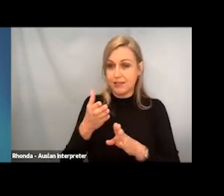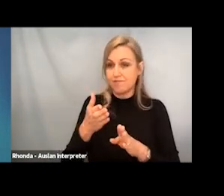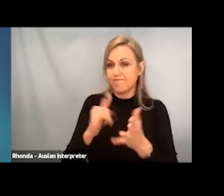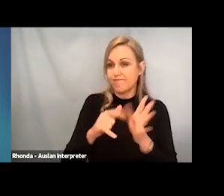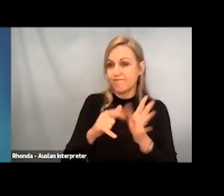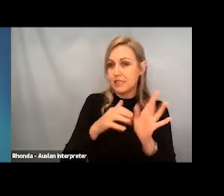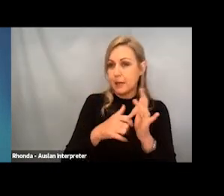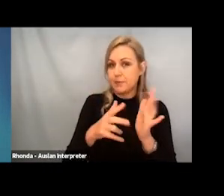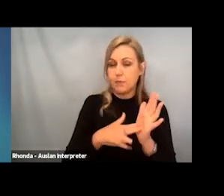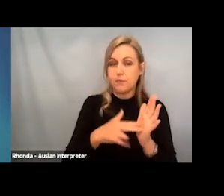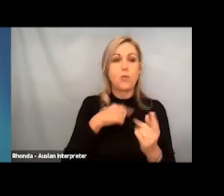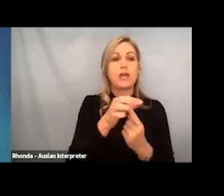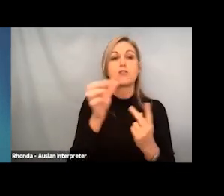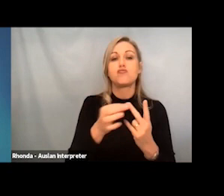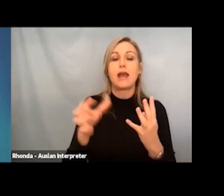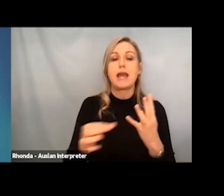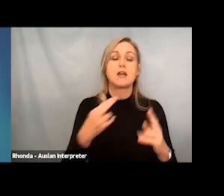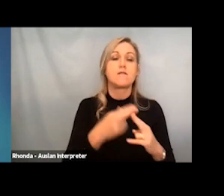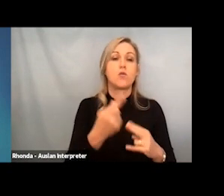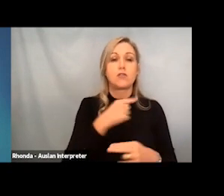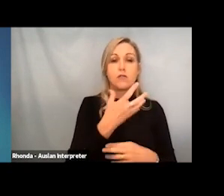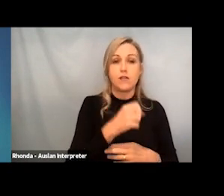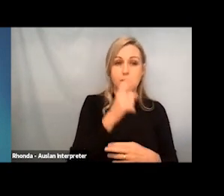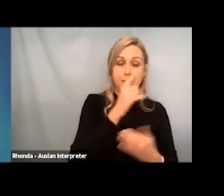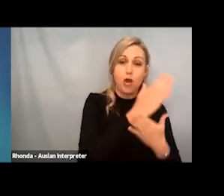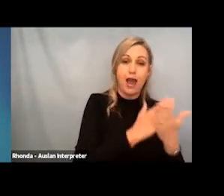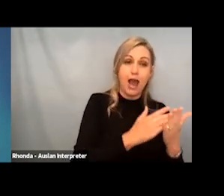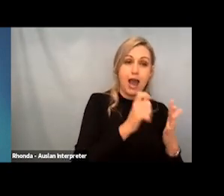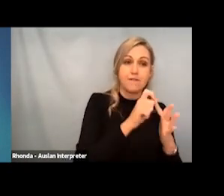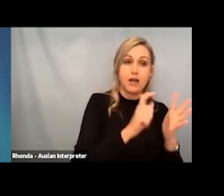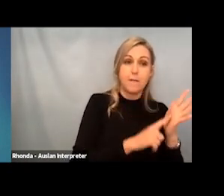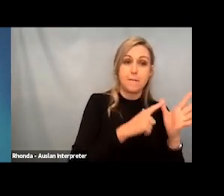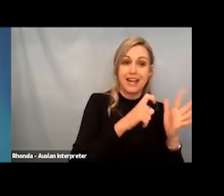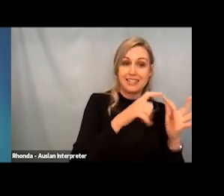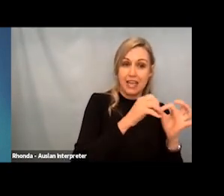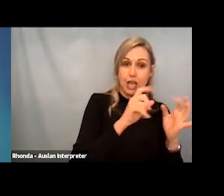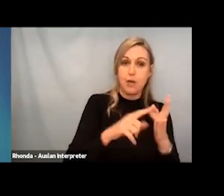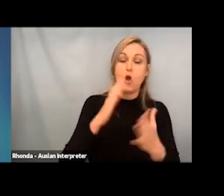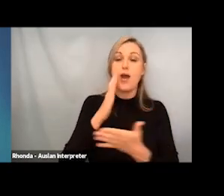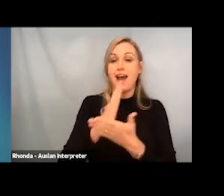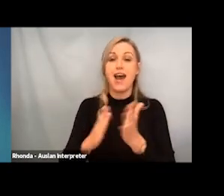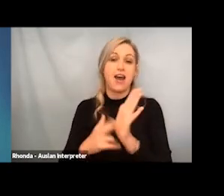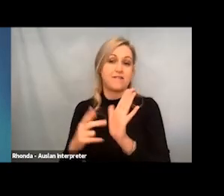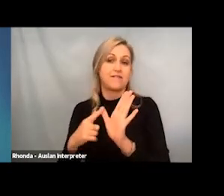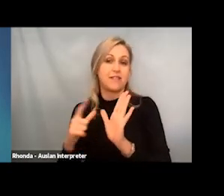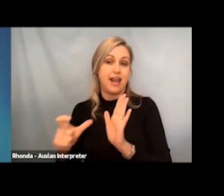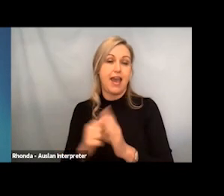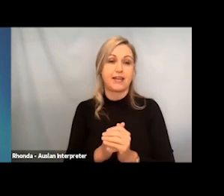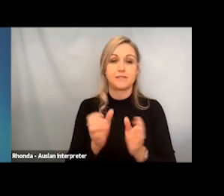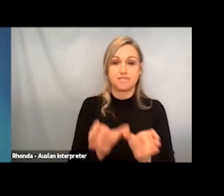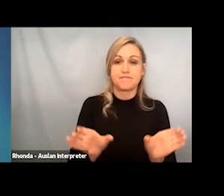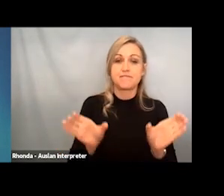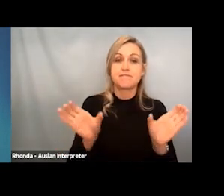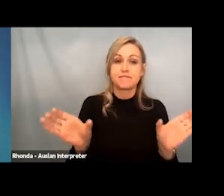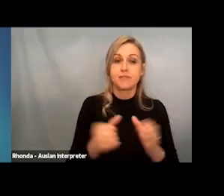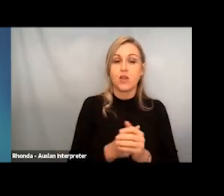randomized 153 people, half to placebo, half to NAC. The compliance with the medication was suboptimal. This is typical of stimulant treatment